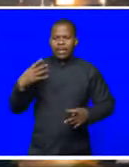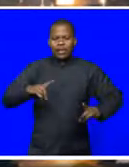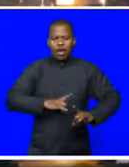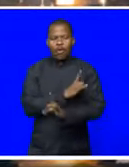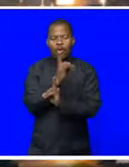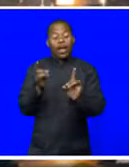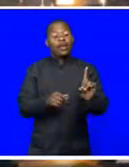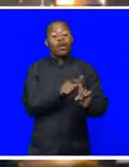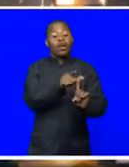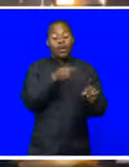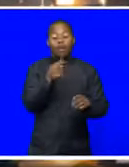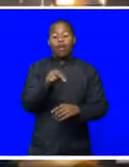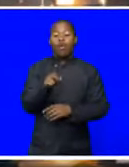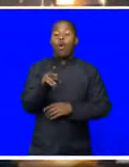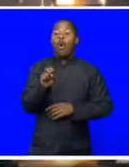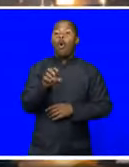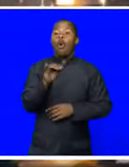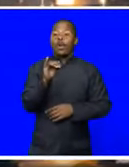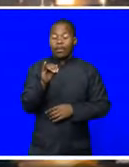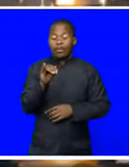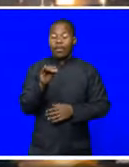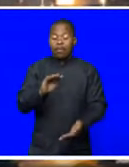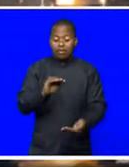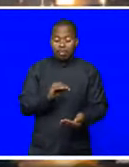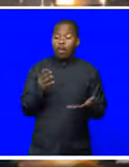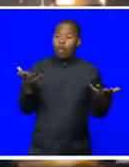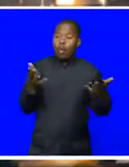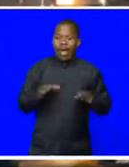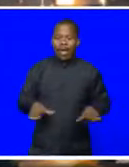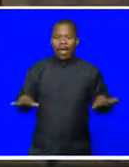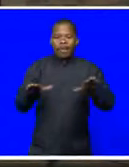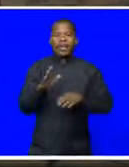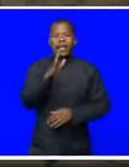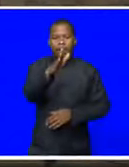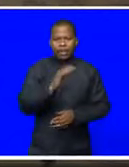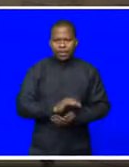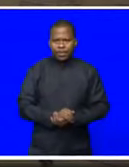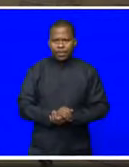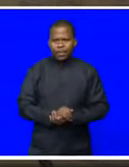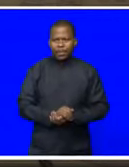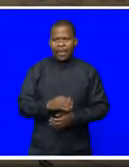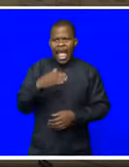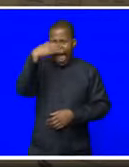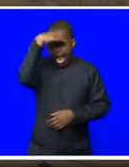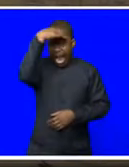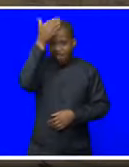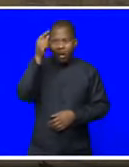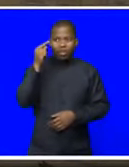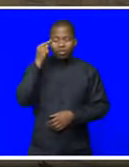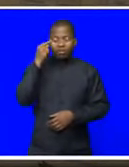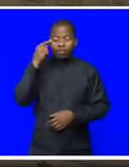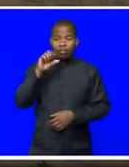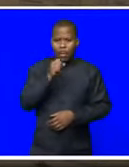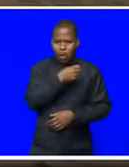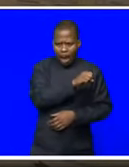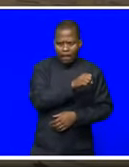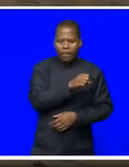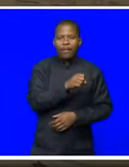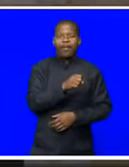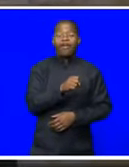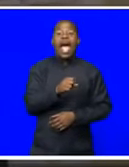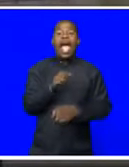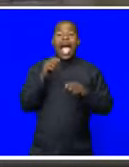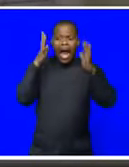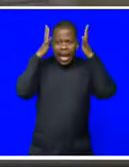Li Xinguozi, at the Central Medical Stores in Matsapa. The government of the Republic of China on Taiwan continues